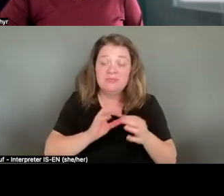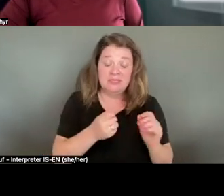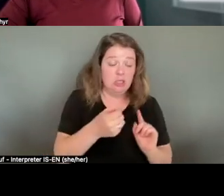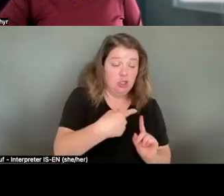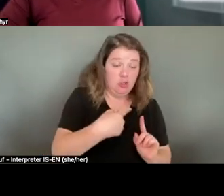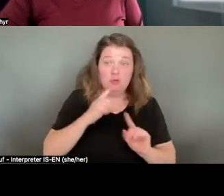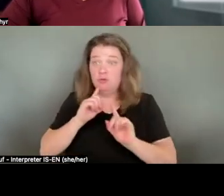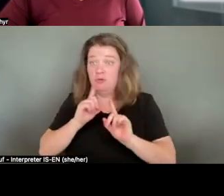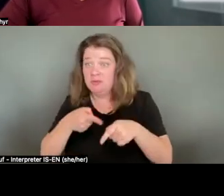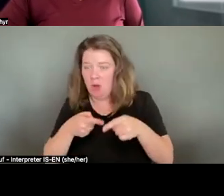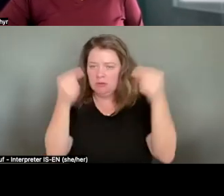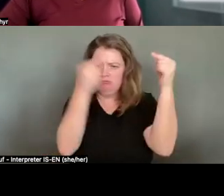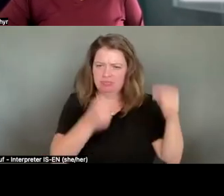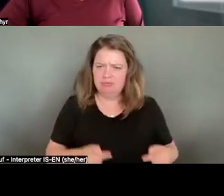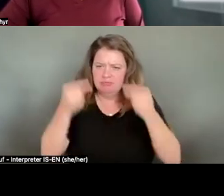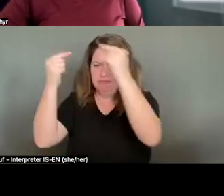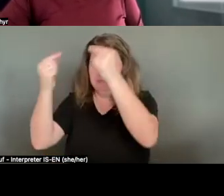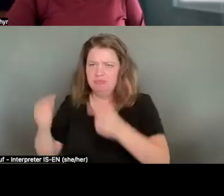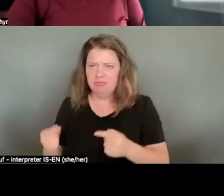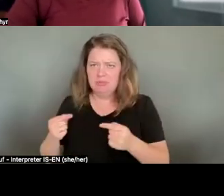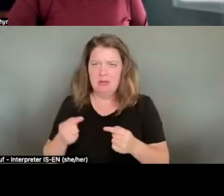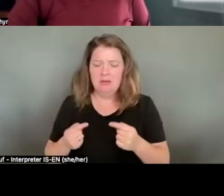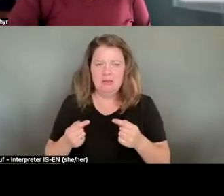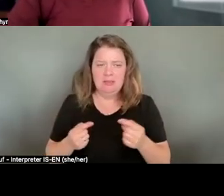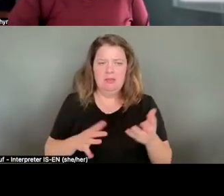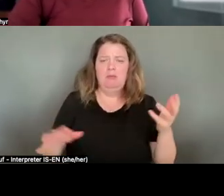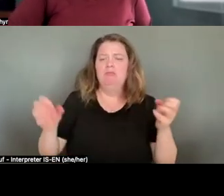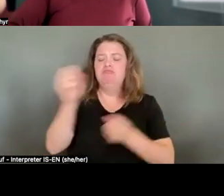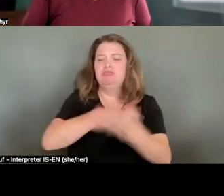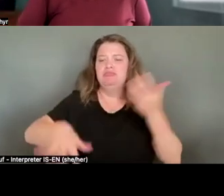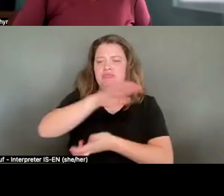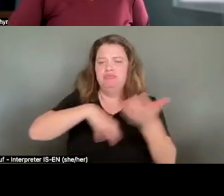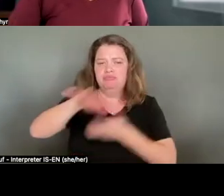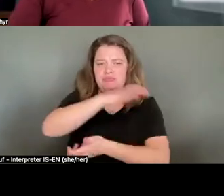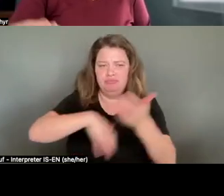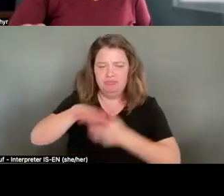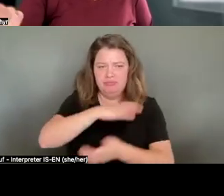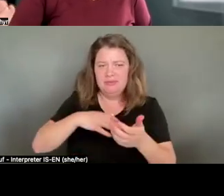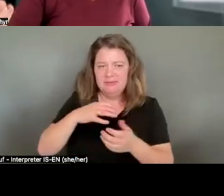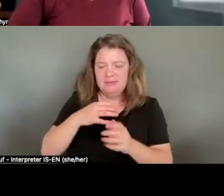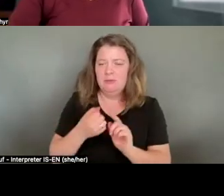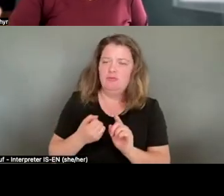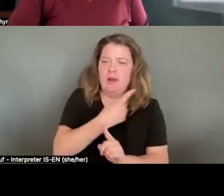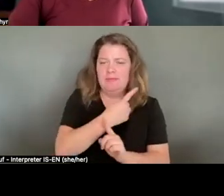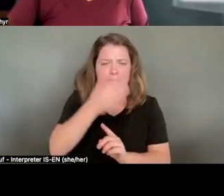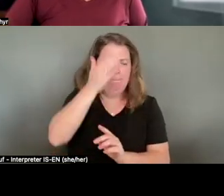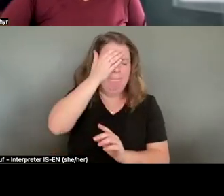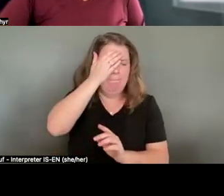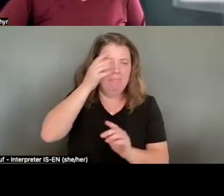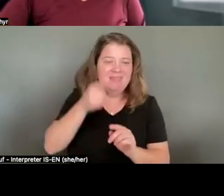reshuffled to create a randomized network that we then compared the real network structure